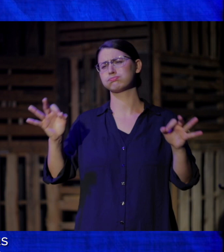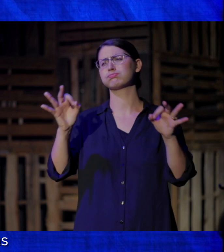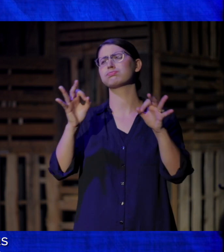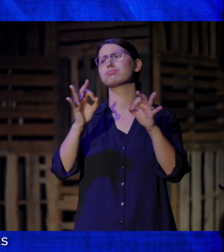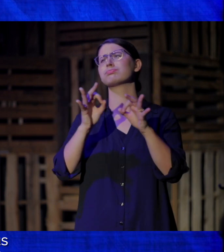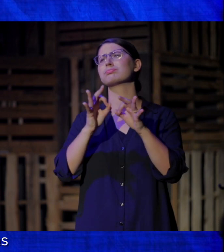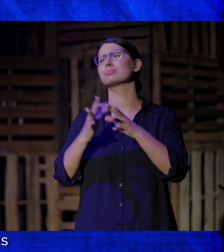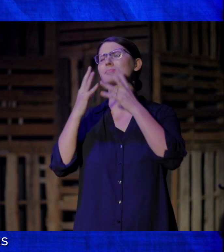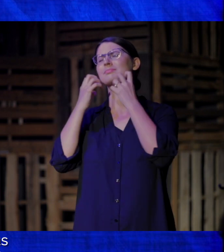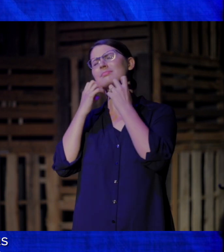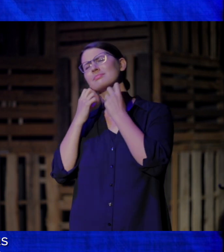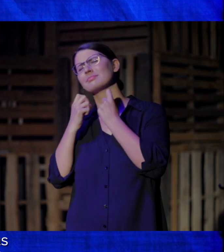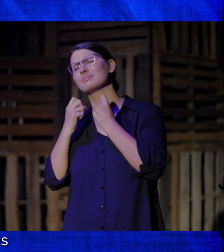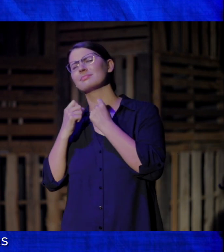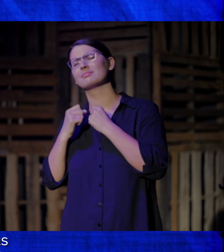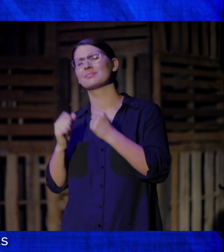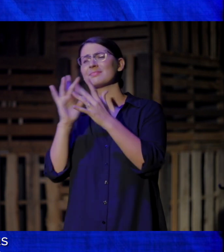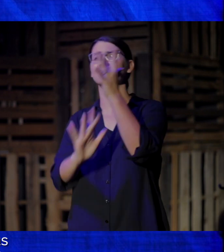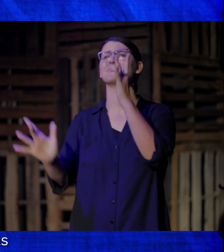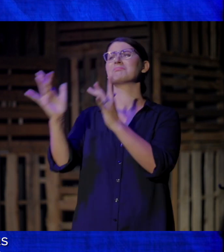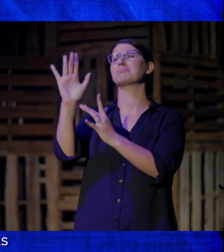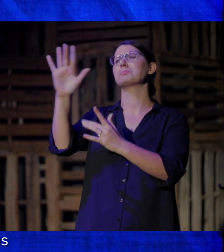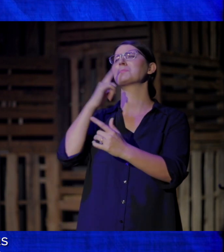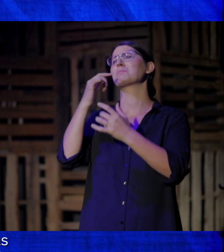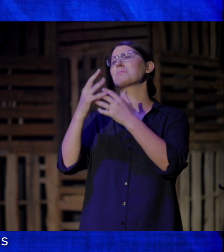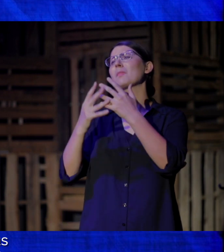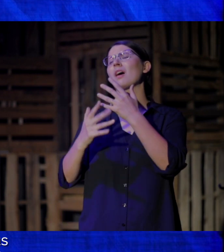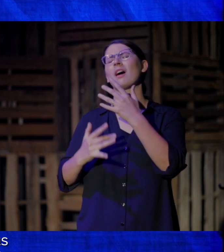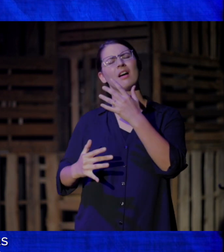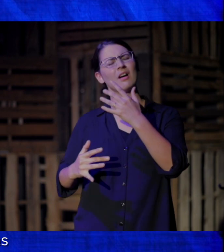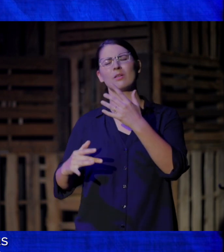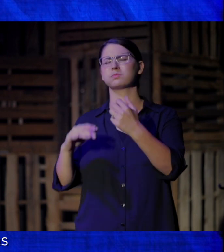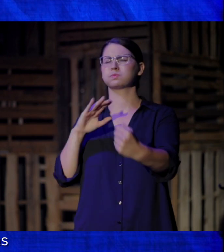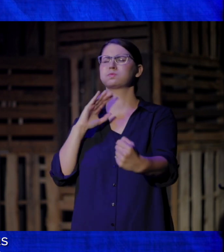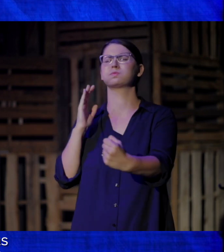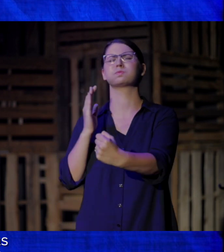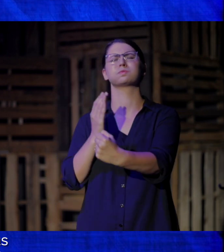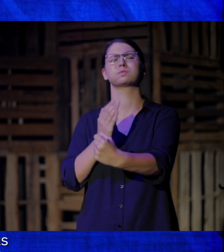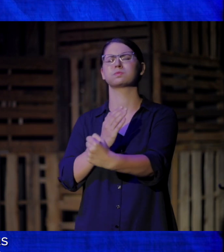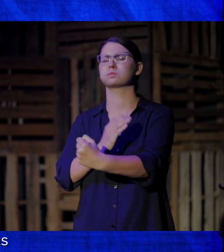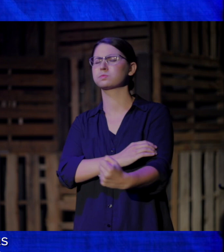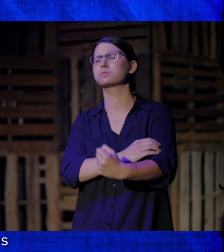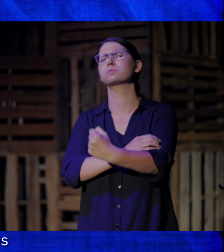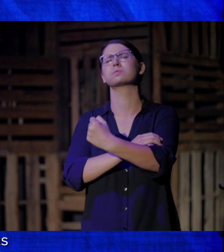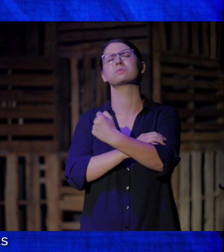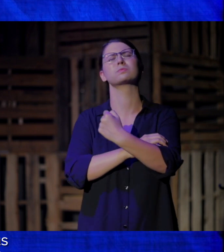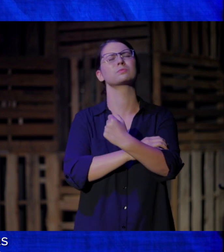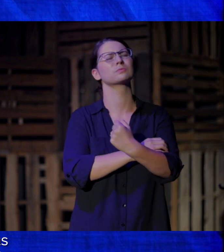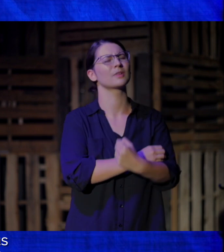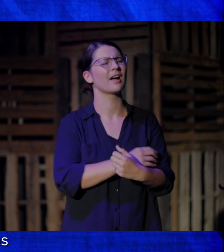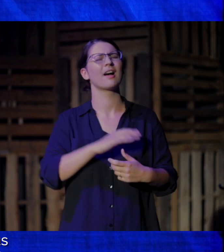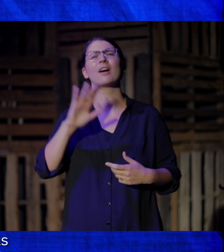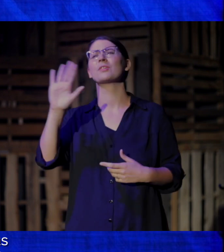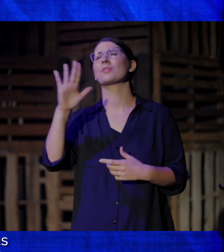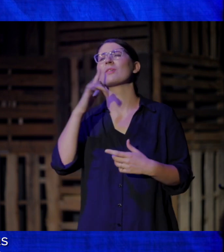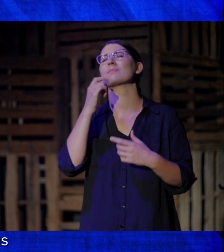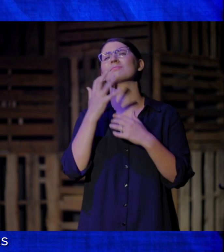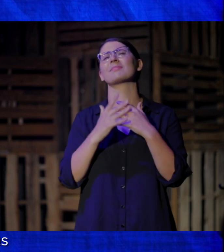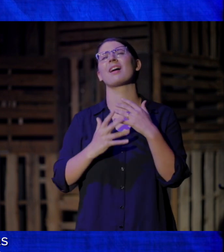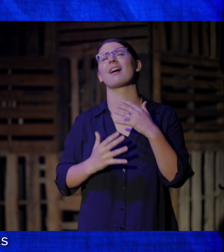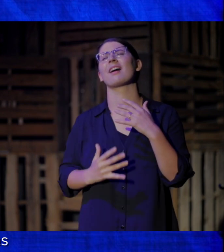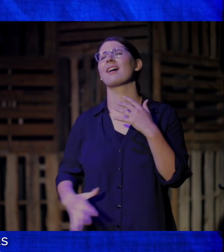priceless, how precious. There is power in the blood of Jesus.